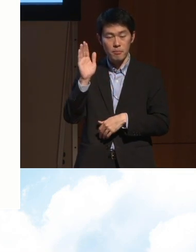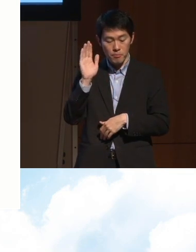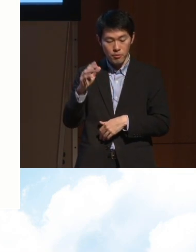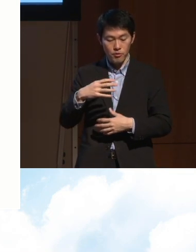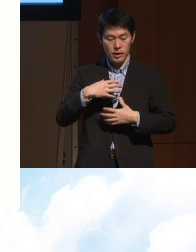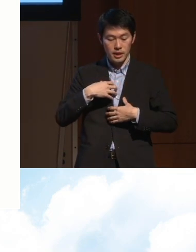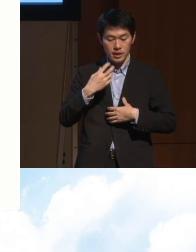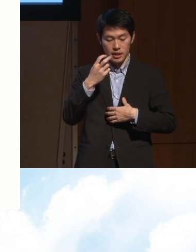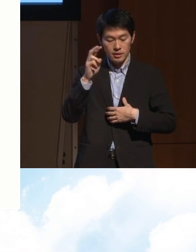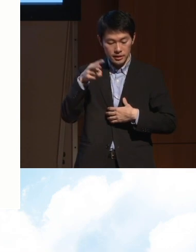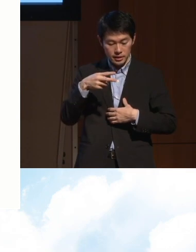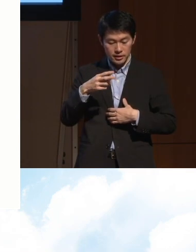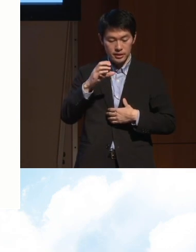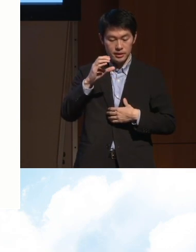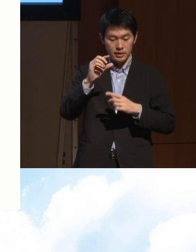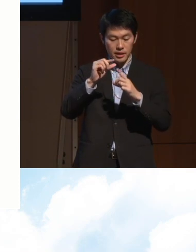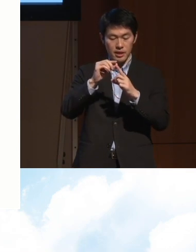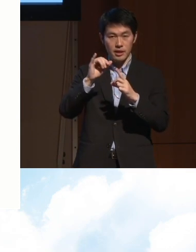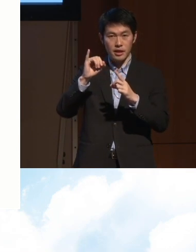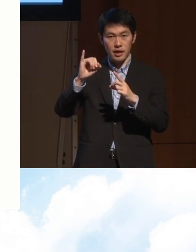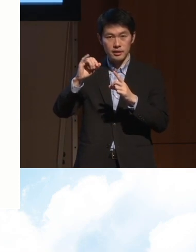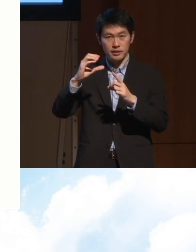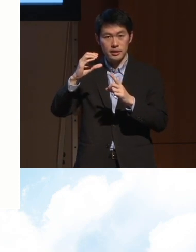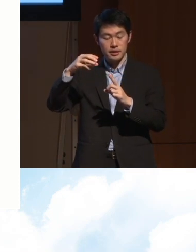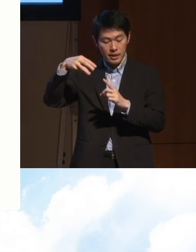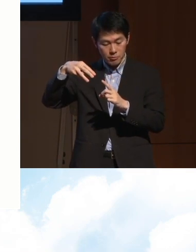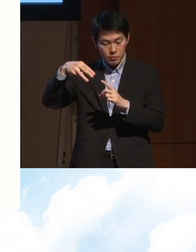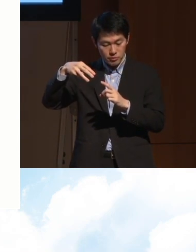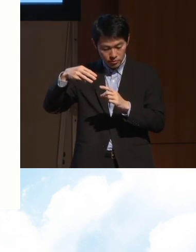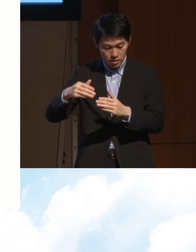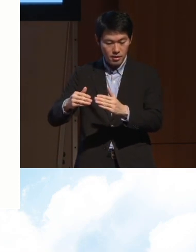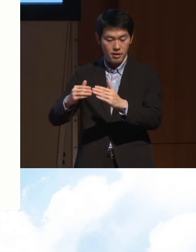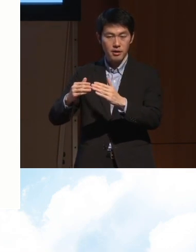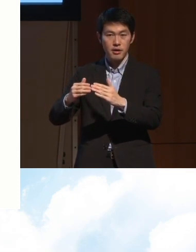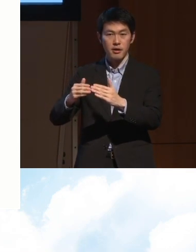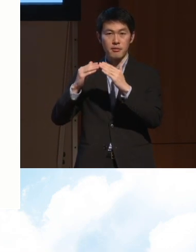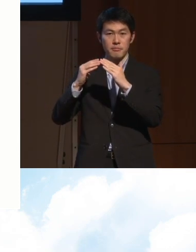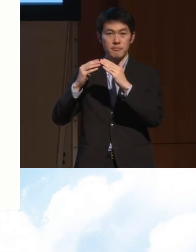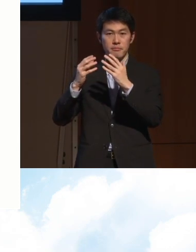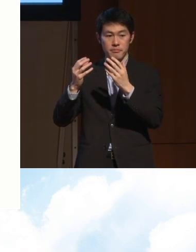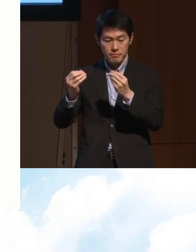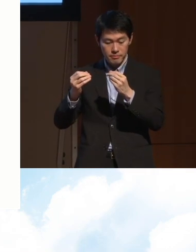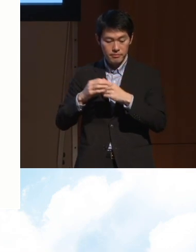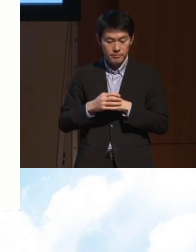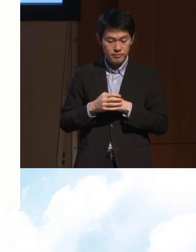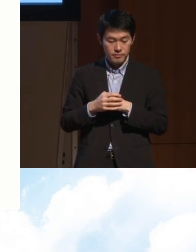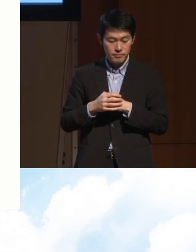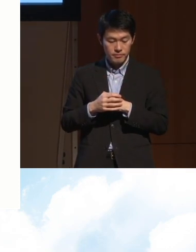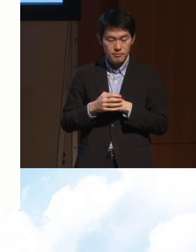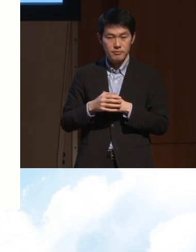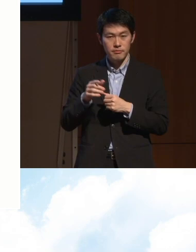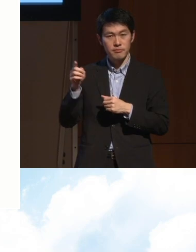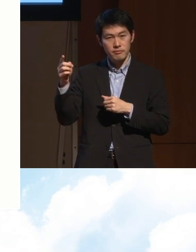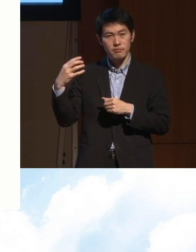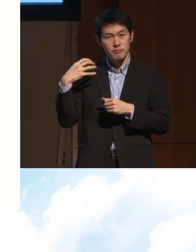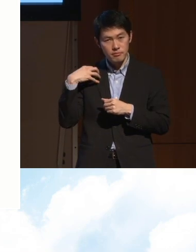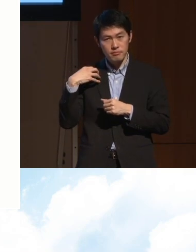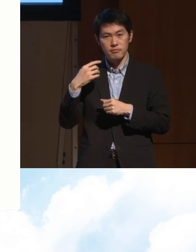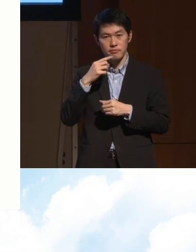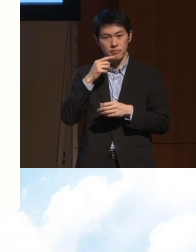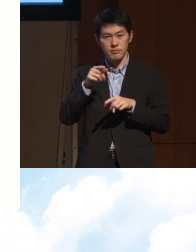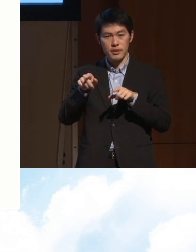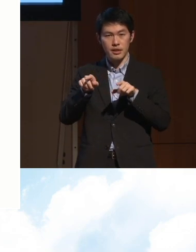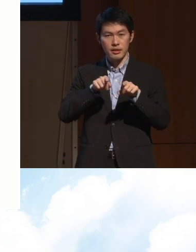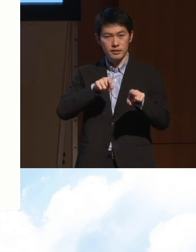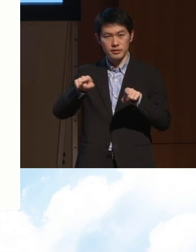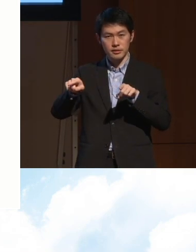CAICM, was established as a control tower of infectious disease crisis management